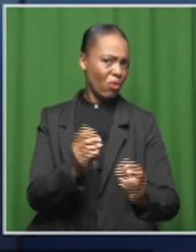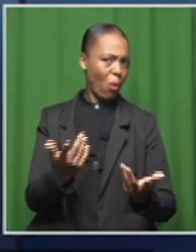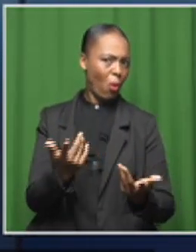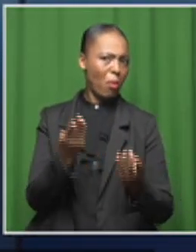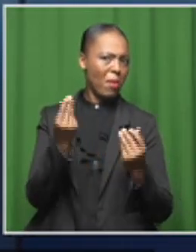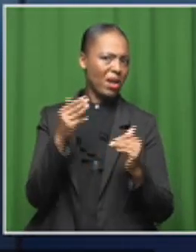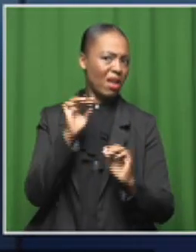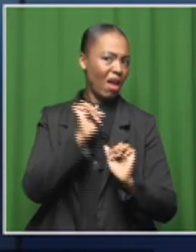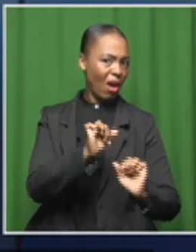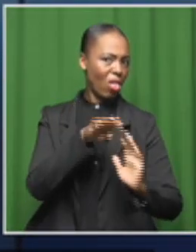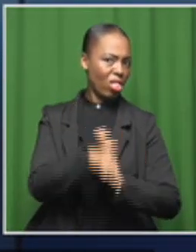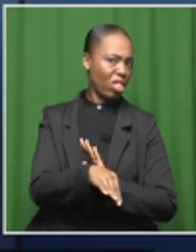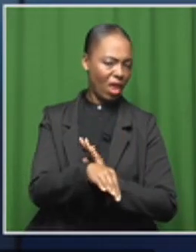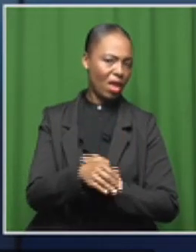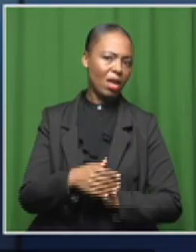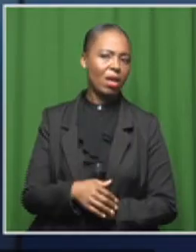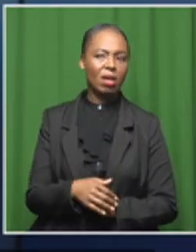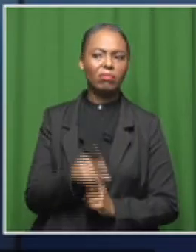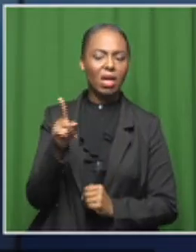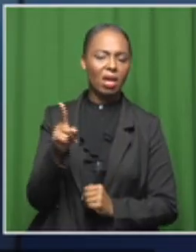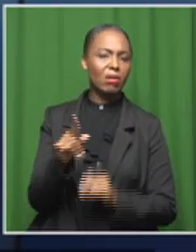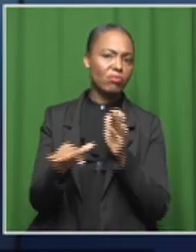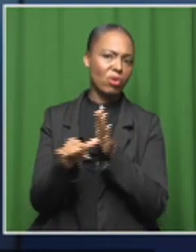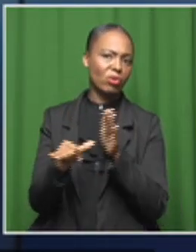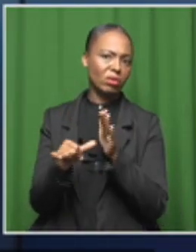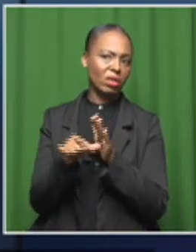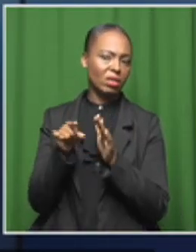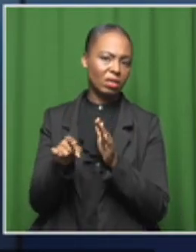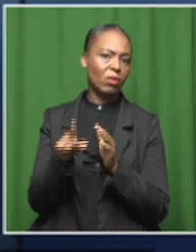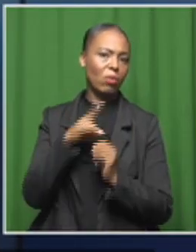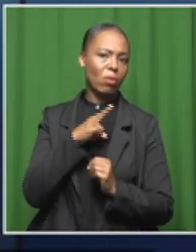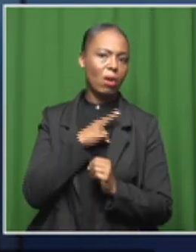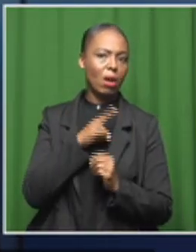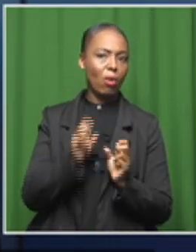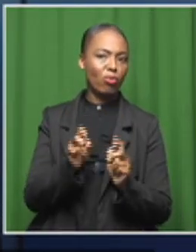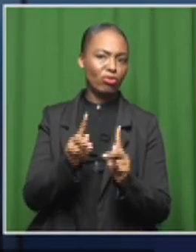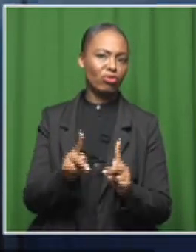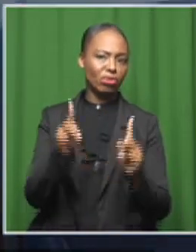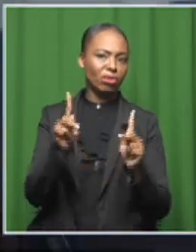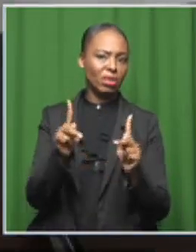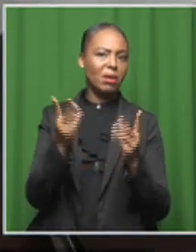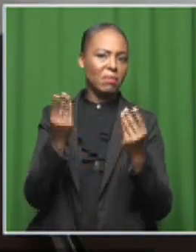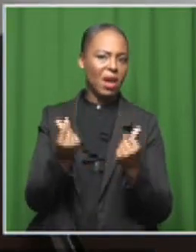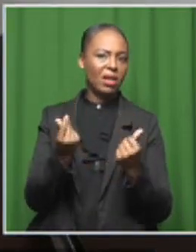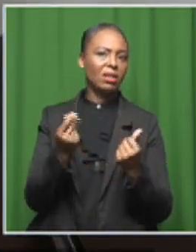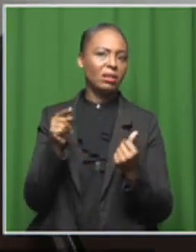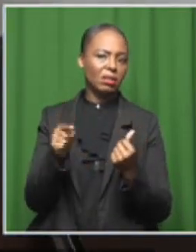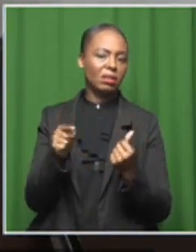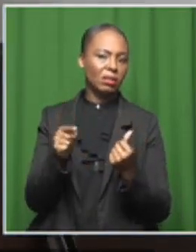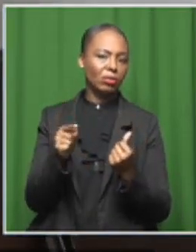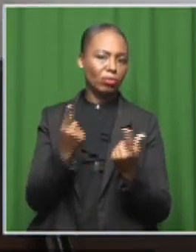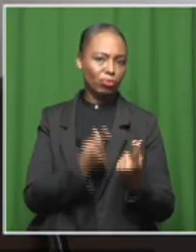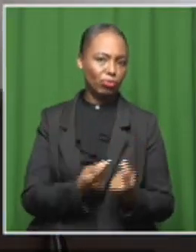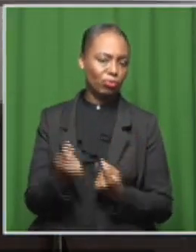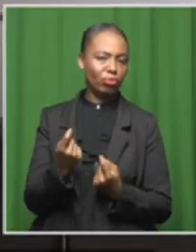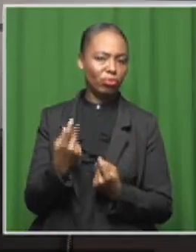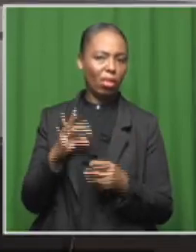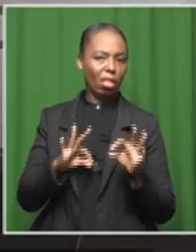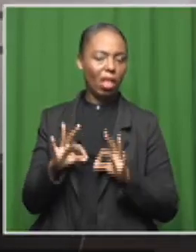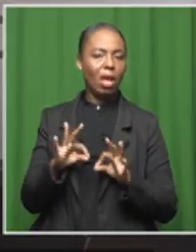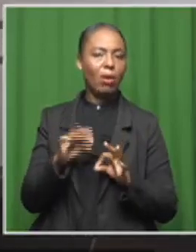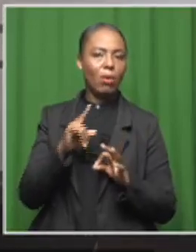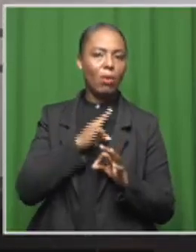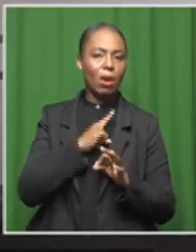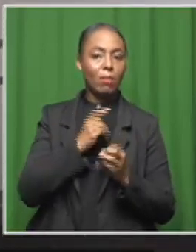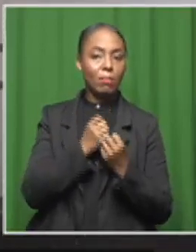money? Volatility is incredible for us traders. It means there are opportunities to make some money, especially Rothschild once said, the best time